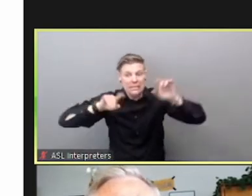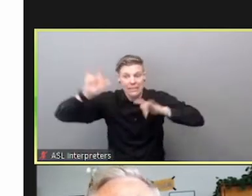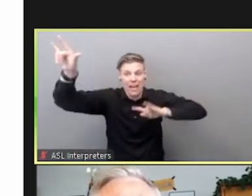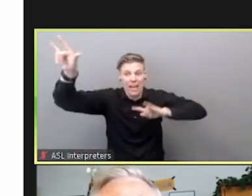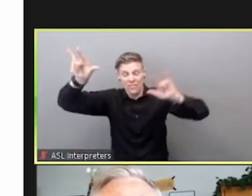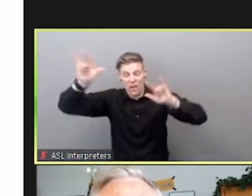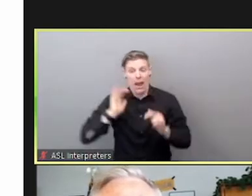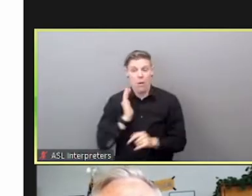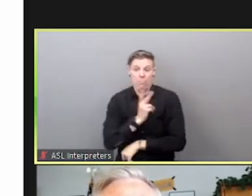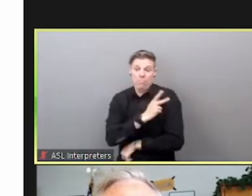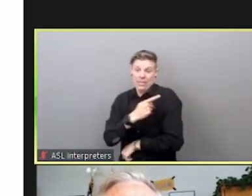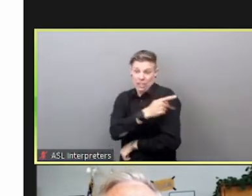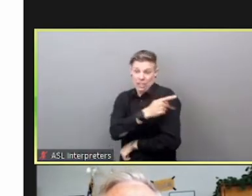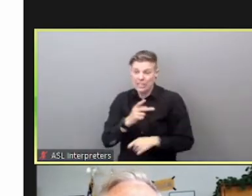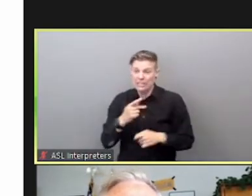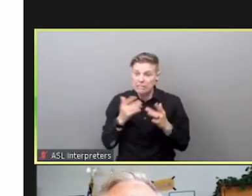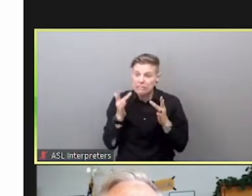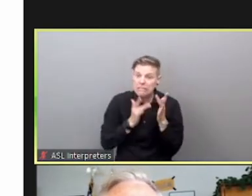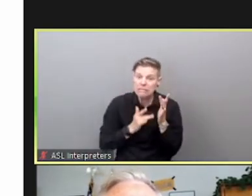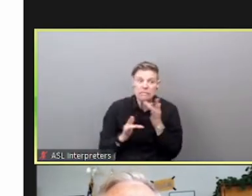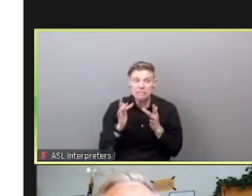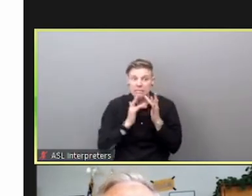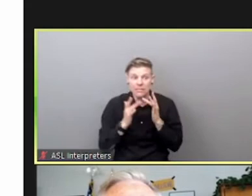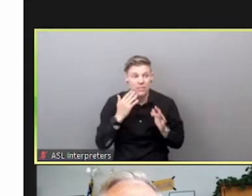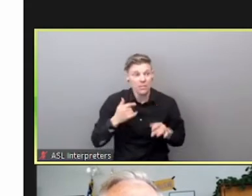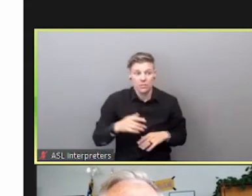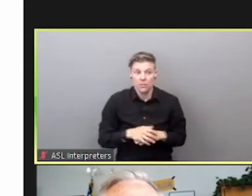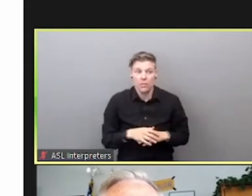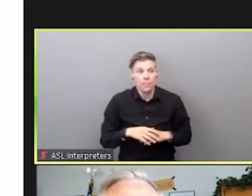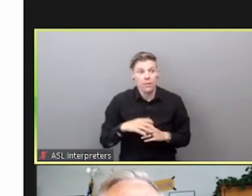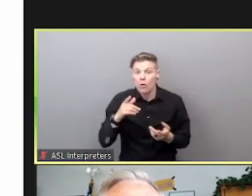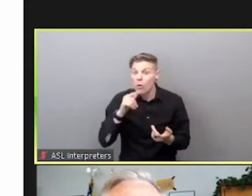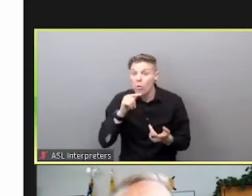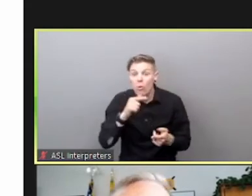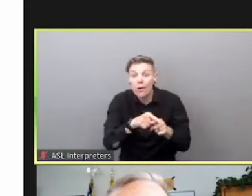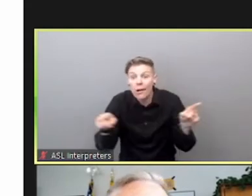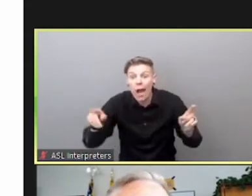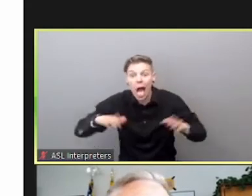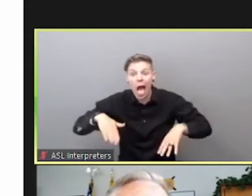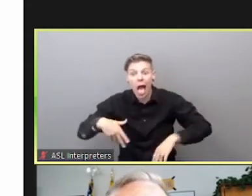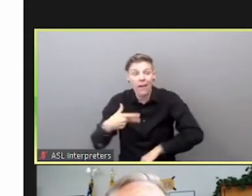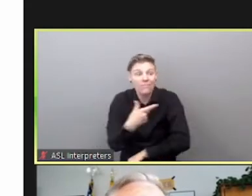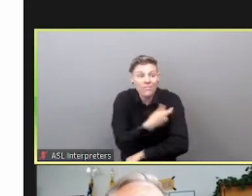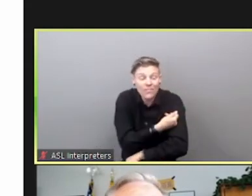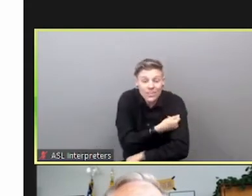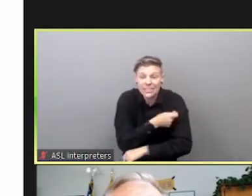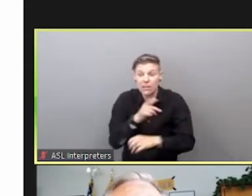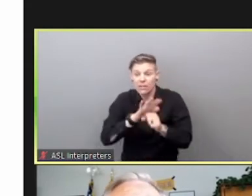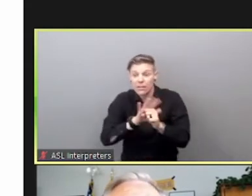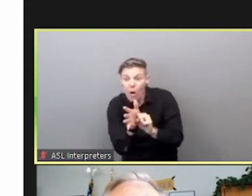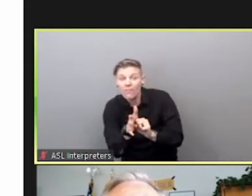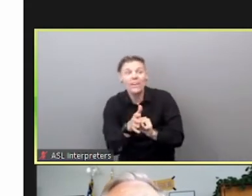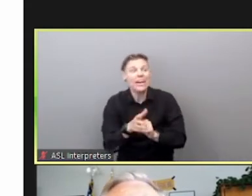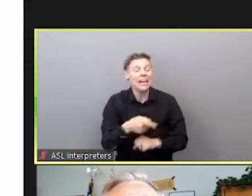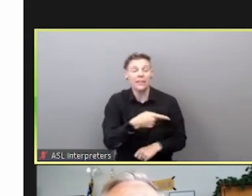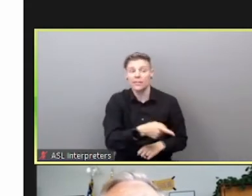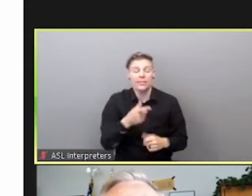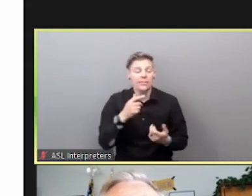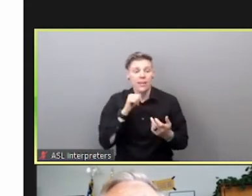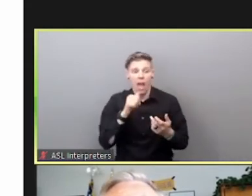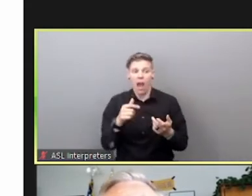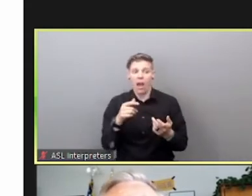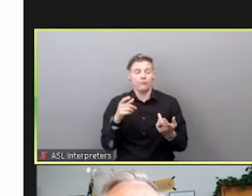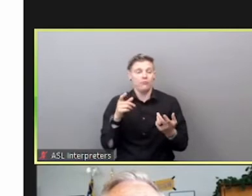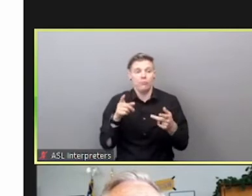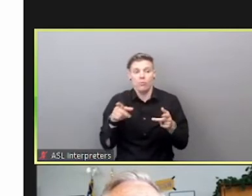for unvaccinated New Mexicans being admitted for COVID, or even vaccinated patients being admitted for